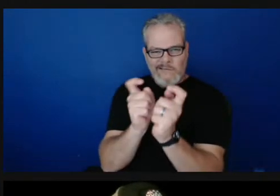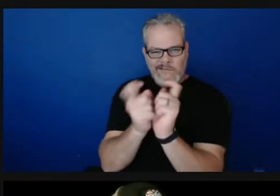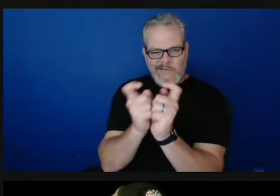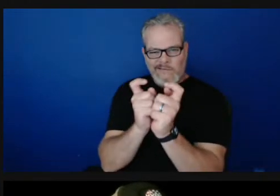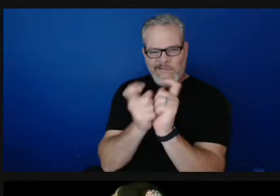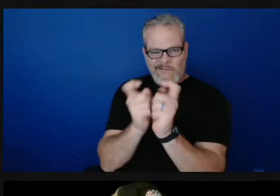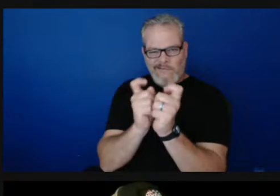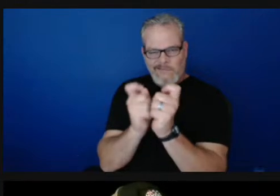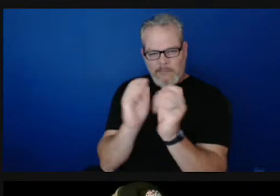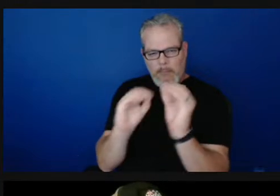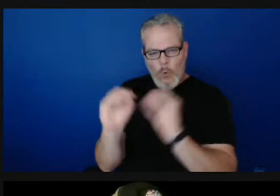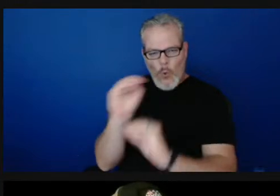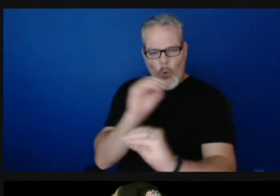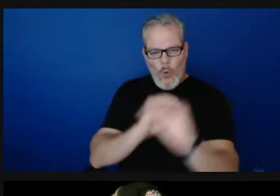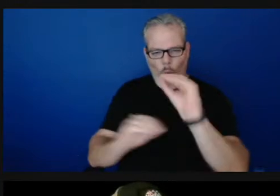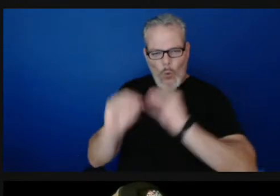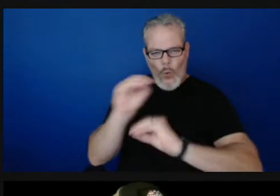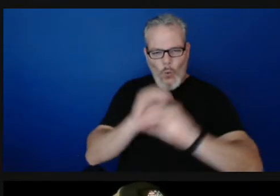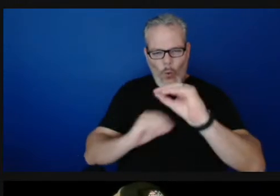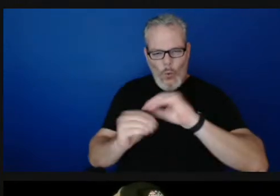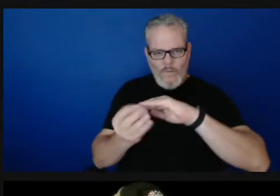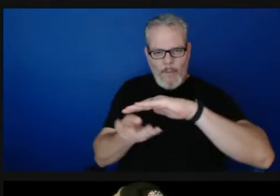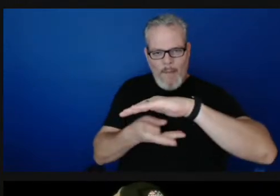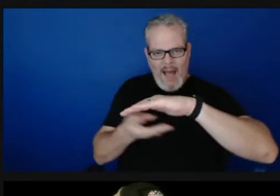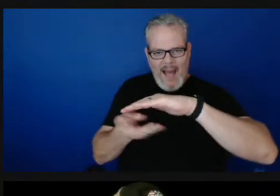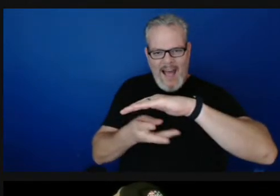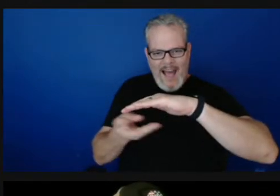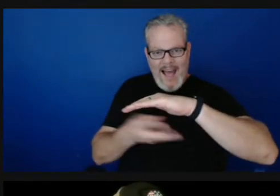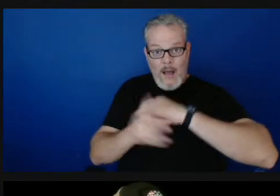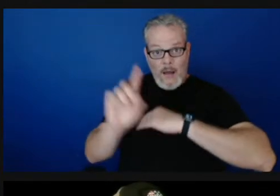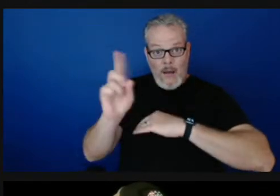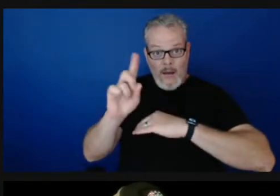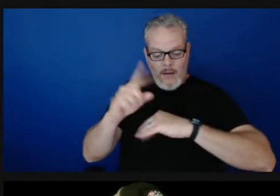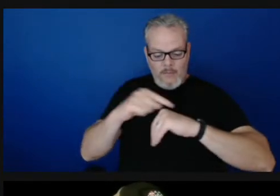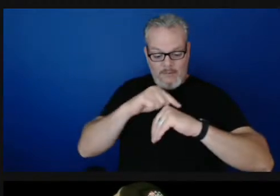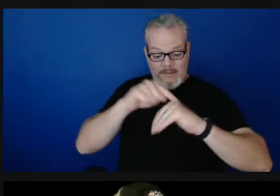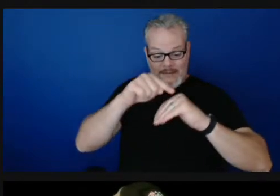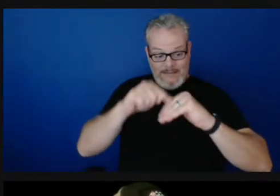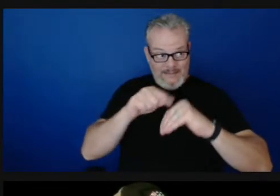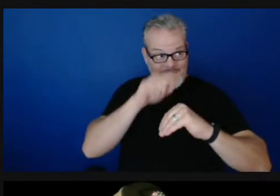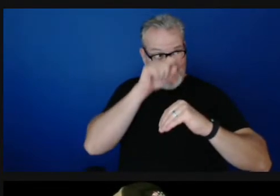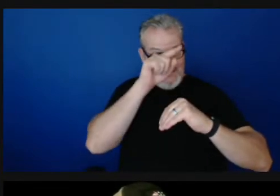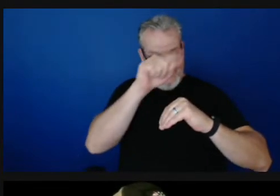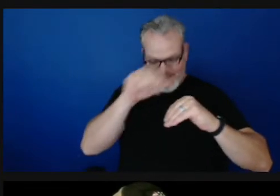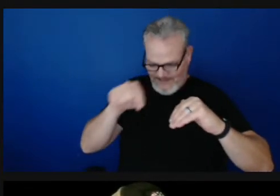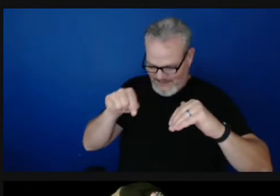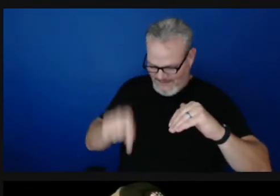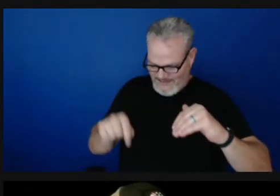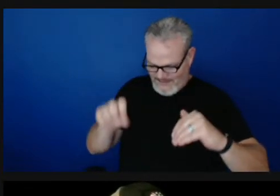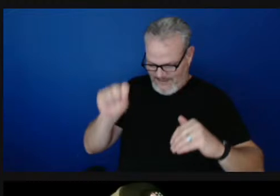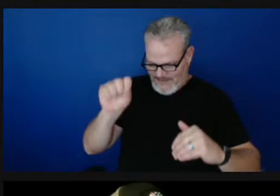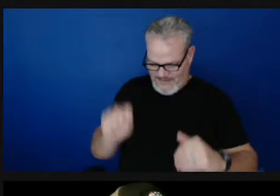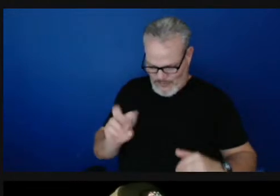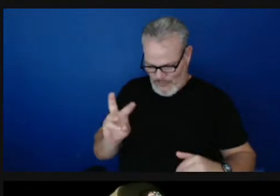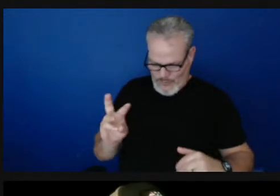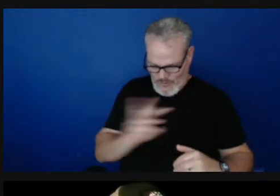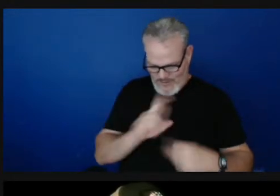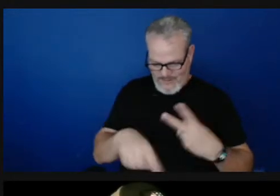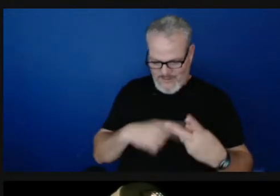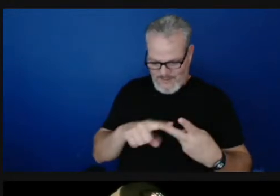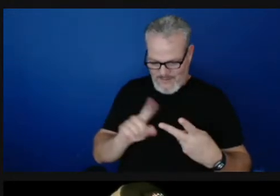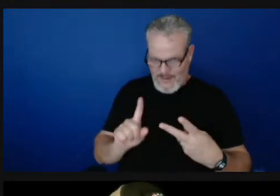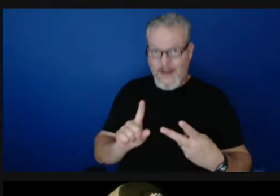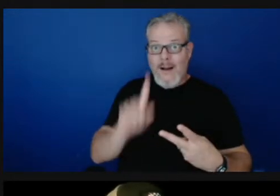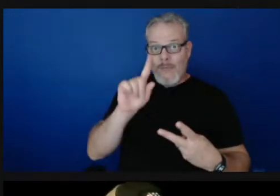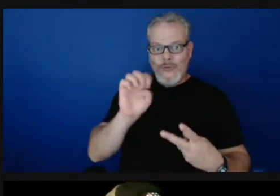in the summit and the rift zones, Upper East Rift and the Southwest Rift. The most recent large earthquake